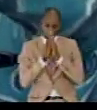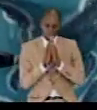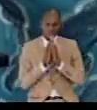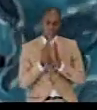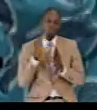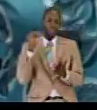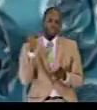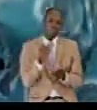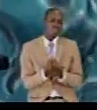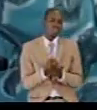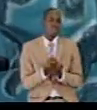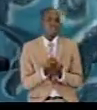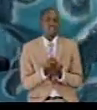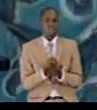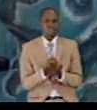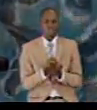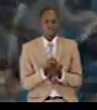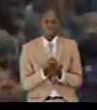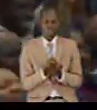pray.